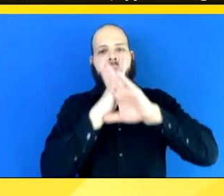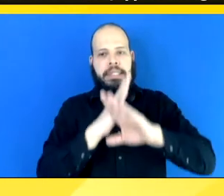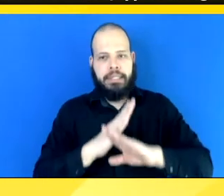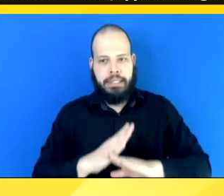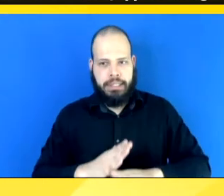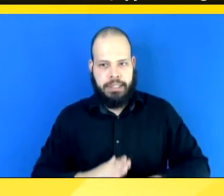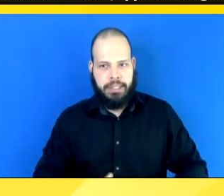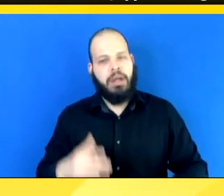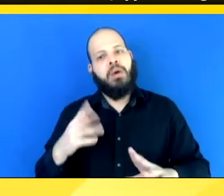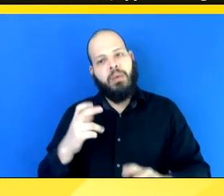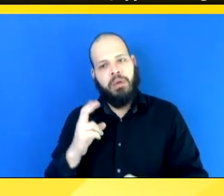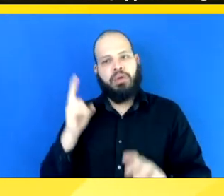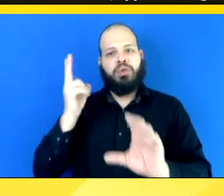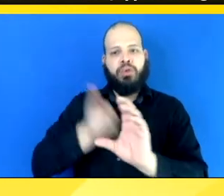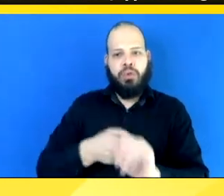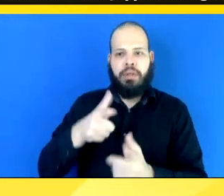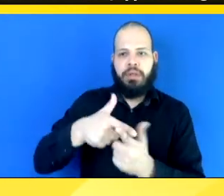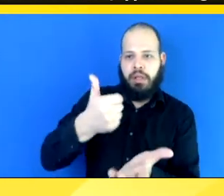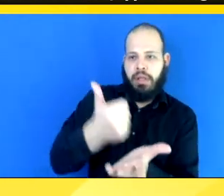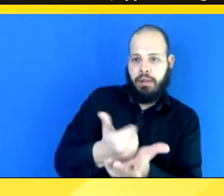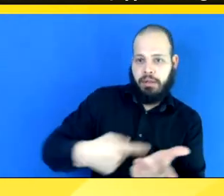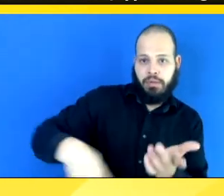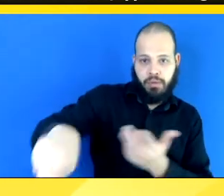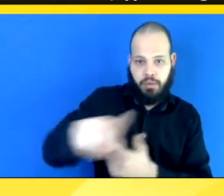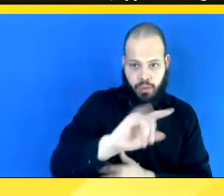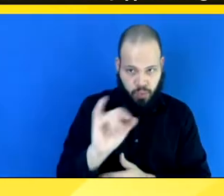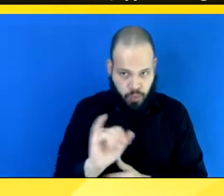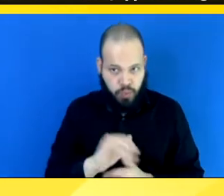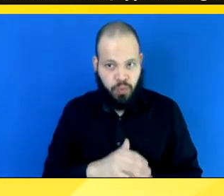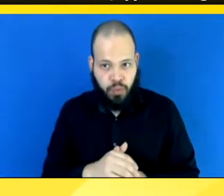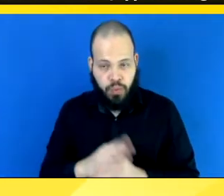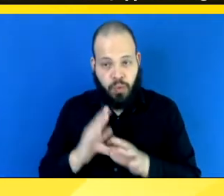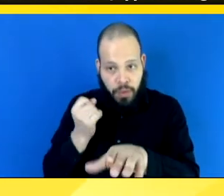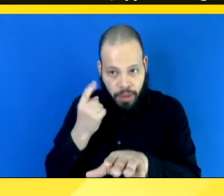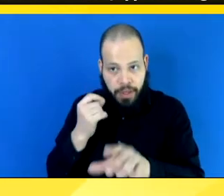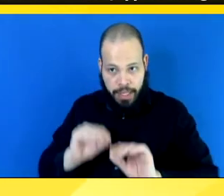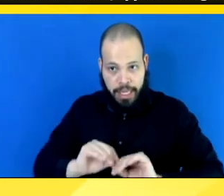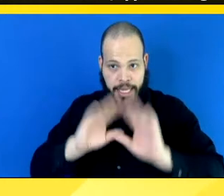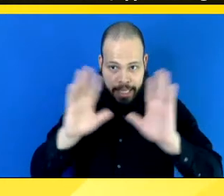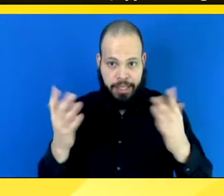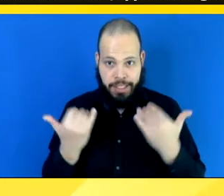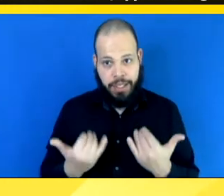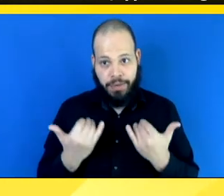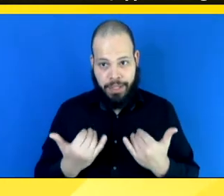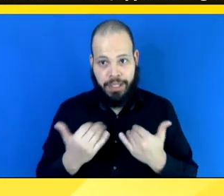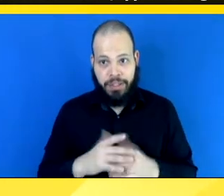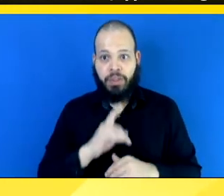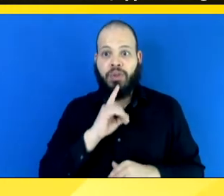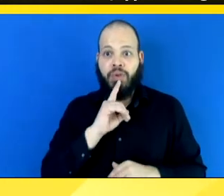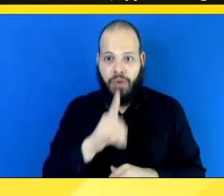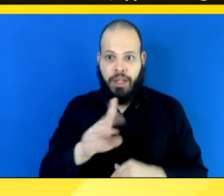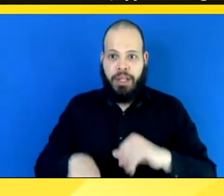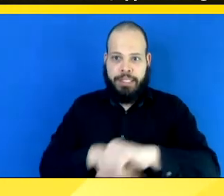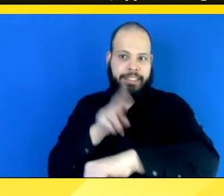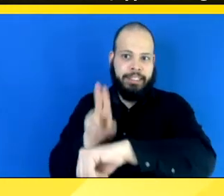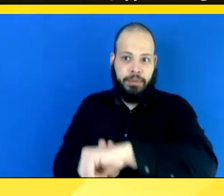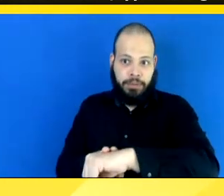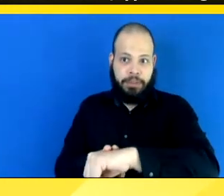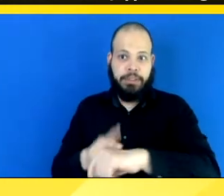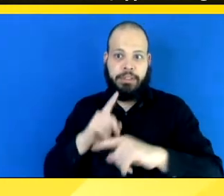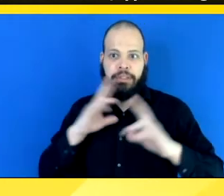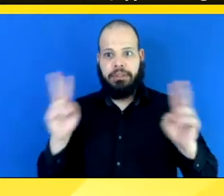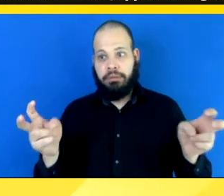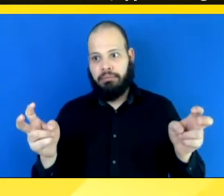understand, to say to the nation, this is a national issue. Yes. It just happens to be located once